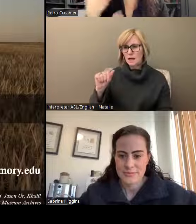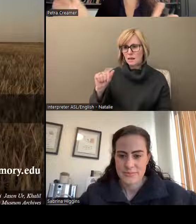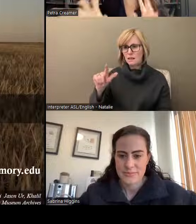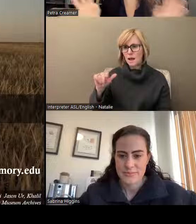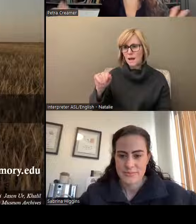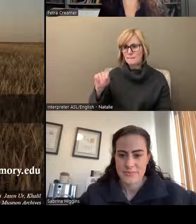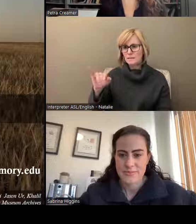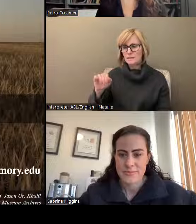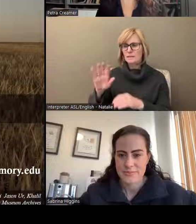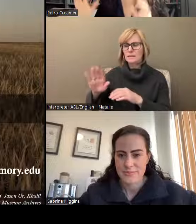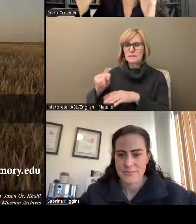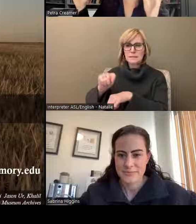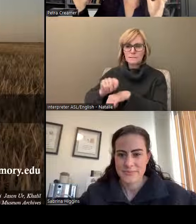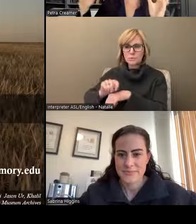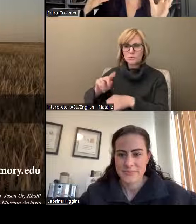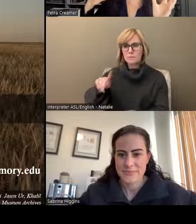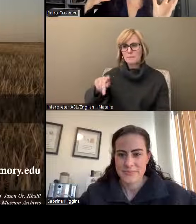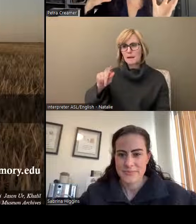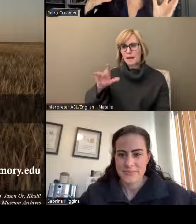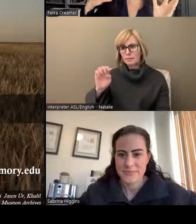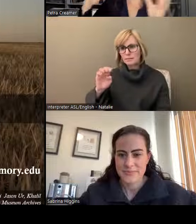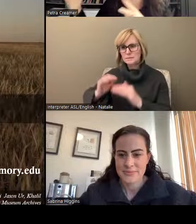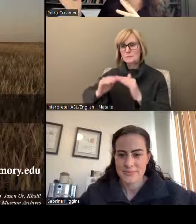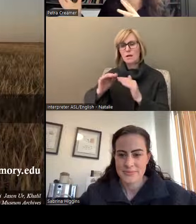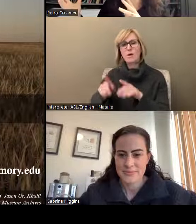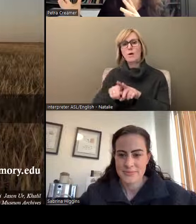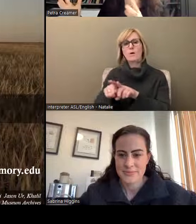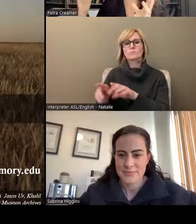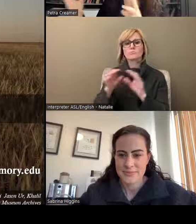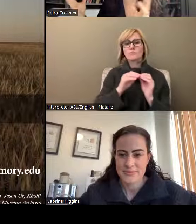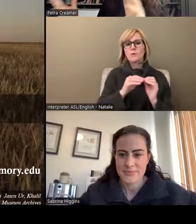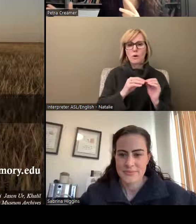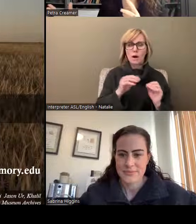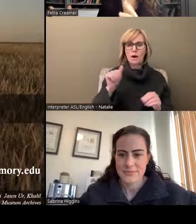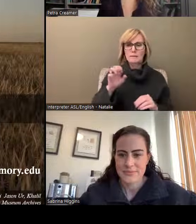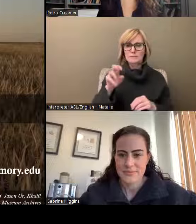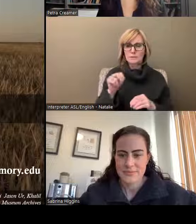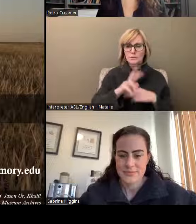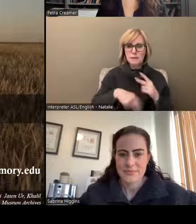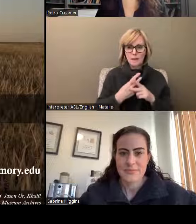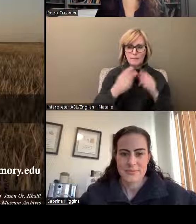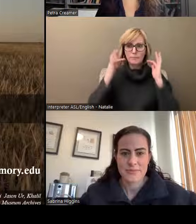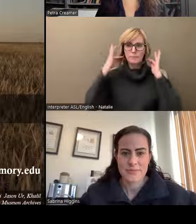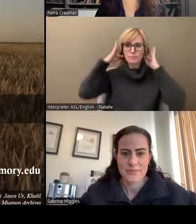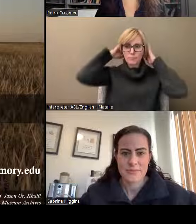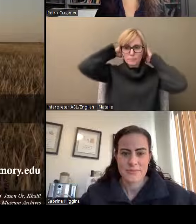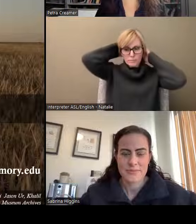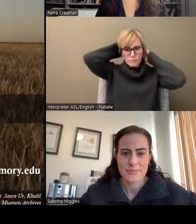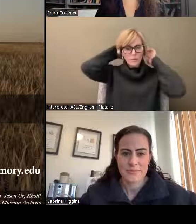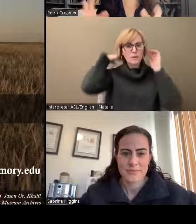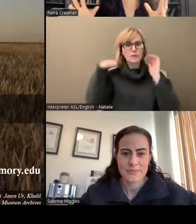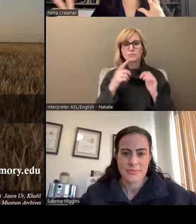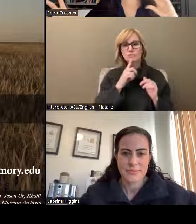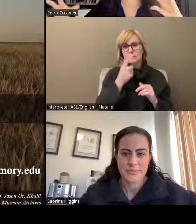of temples and palaces, and kind of the more Assyrian types. What's interesting is